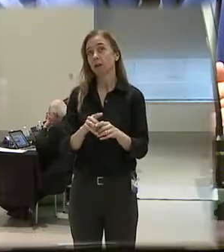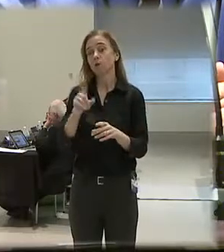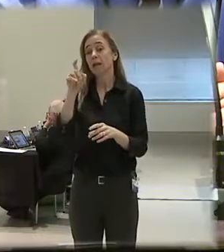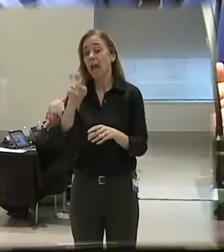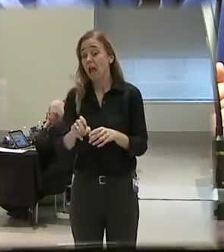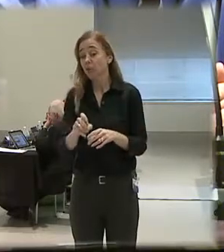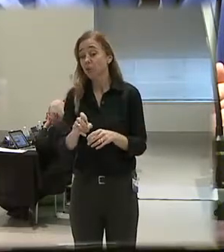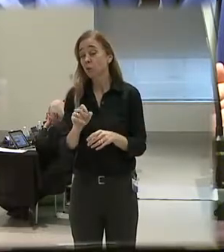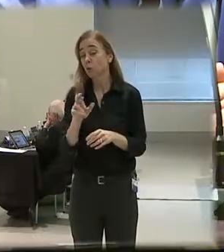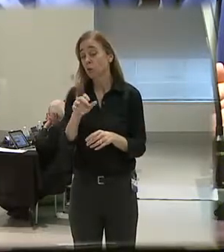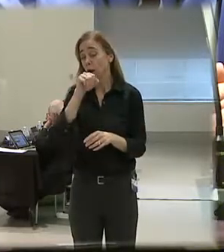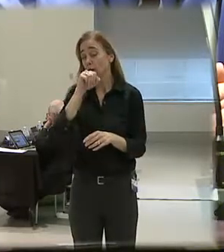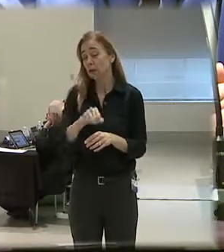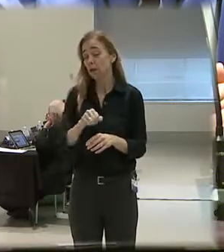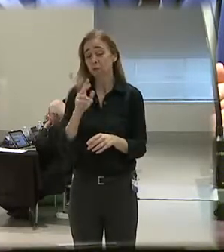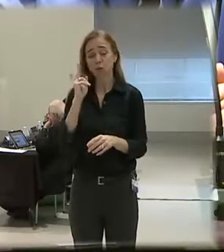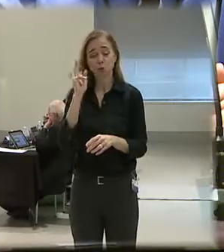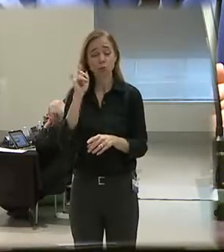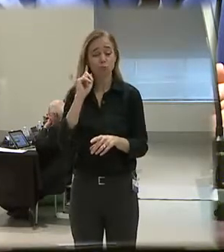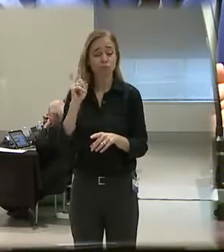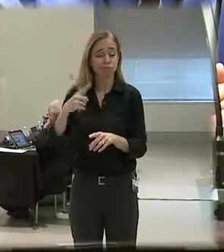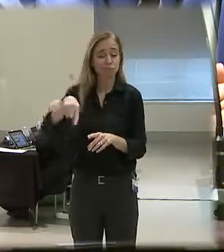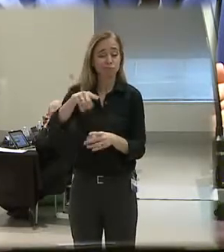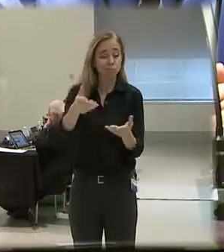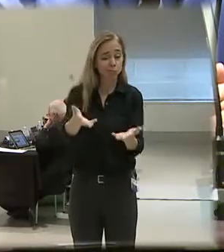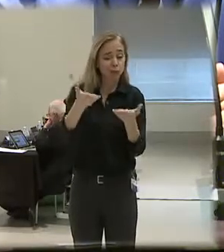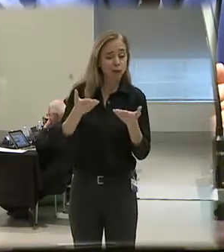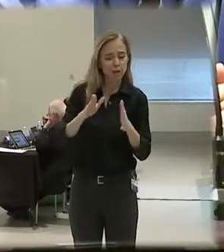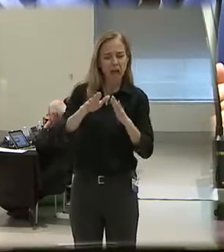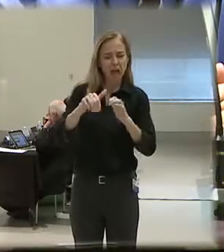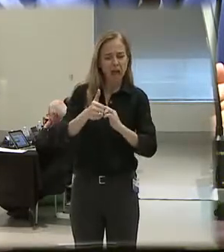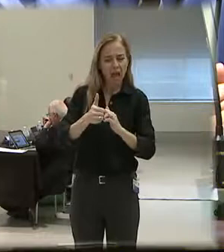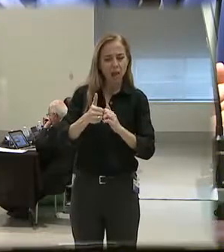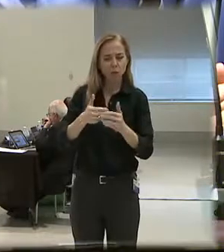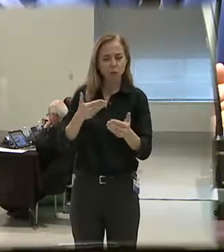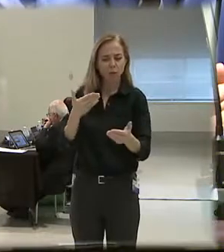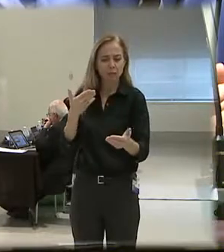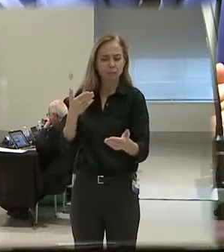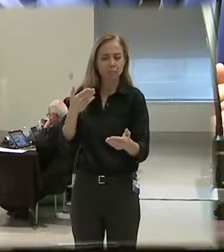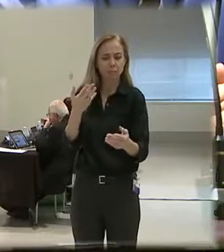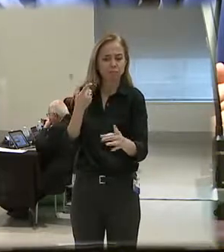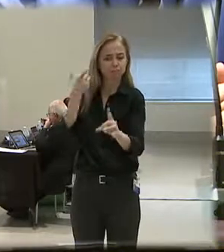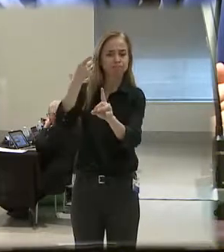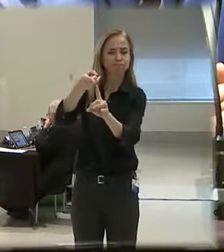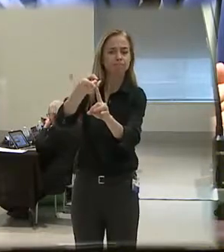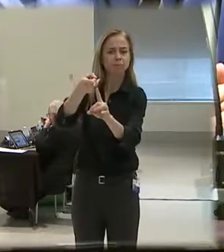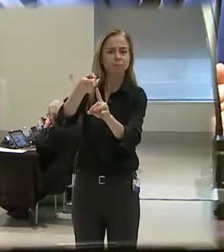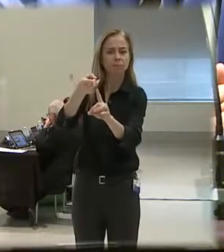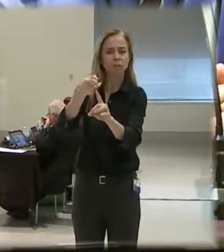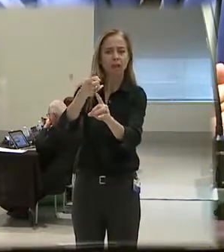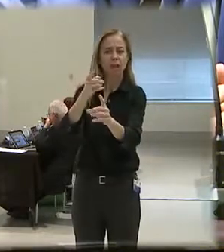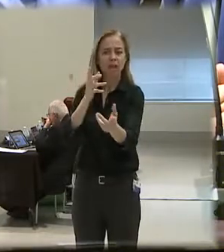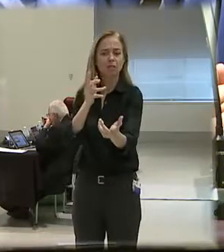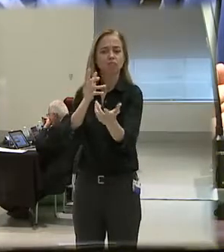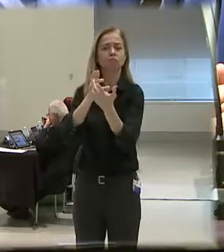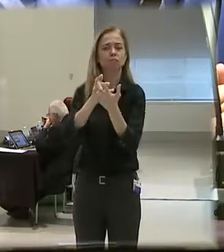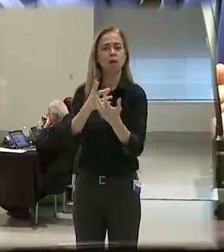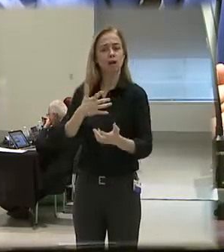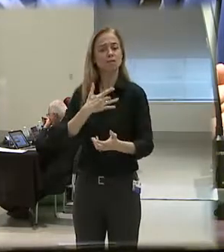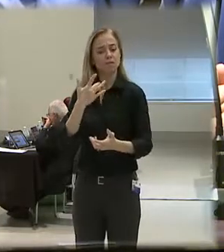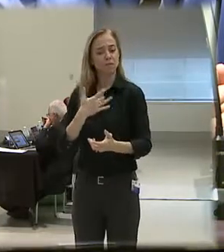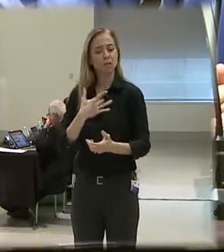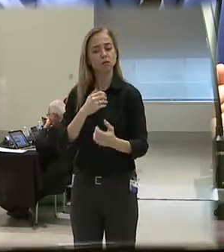hear recommended by someone is how do we get there, and what does that look like where it feels very fair for